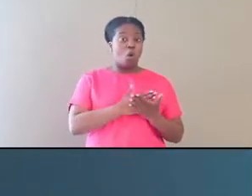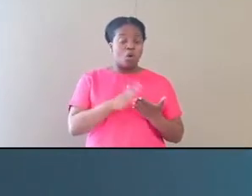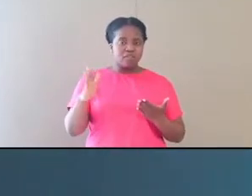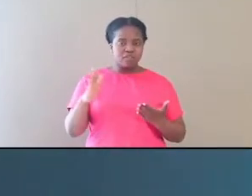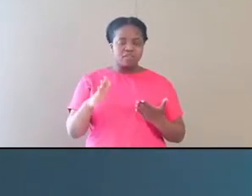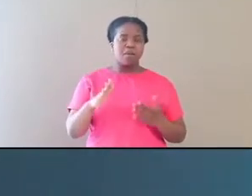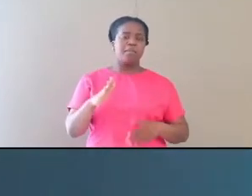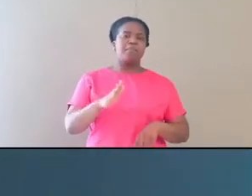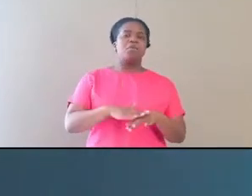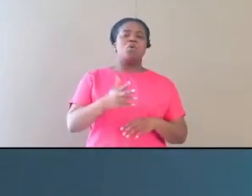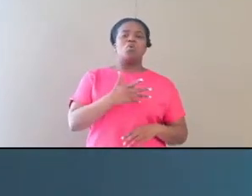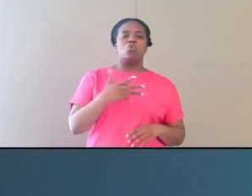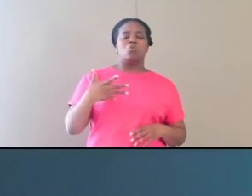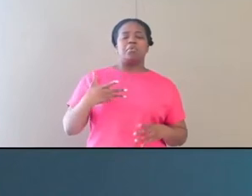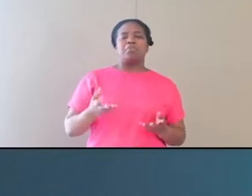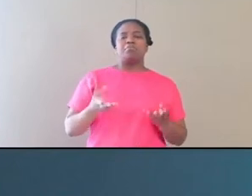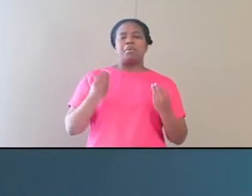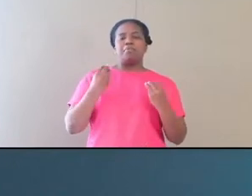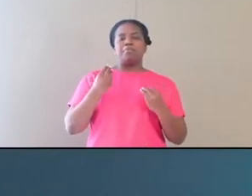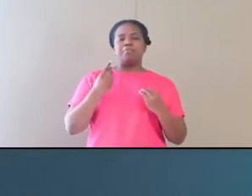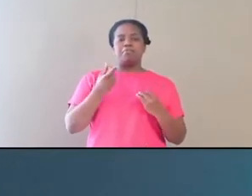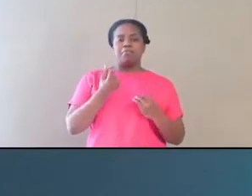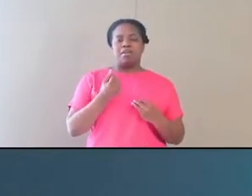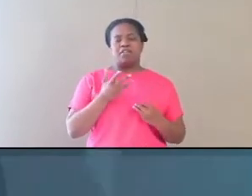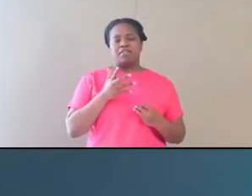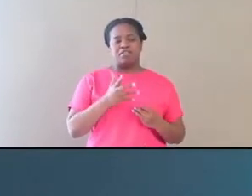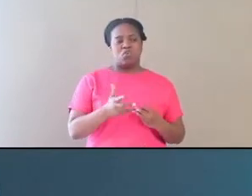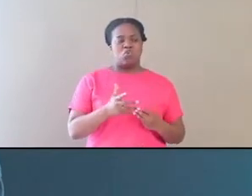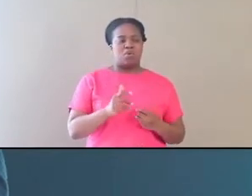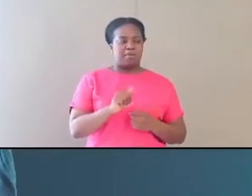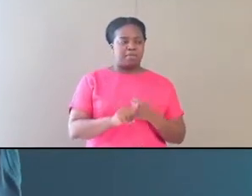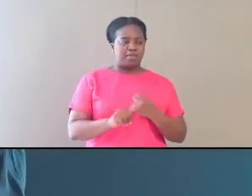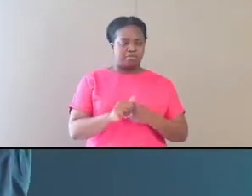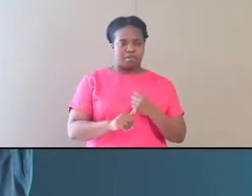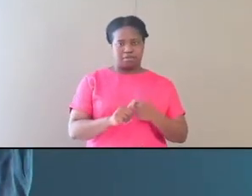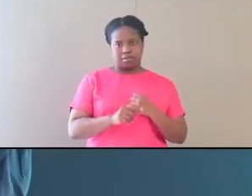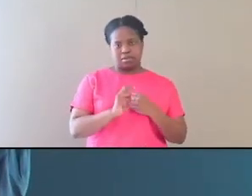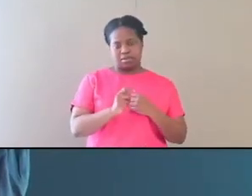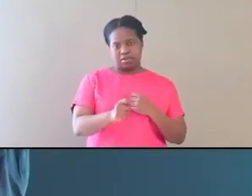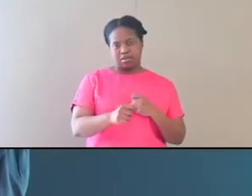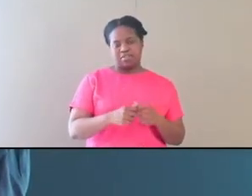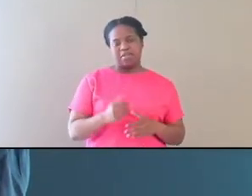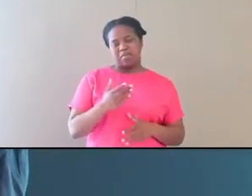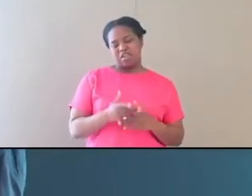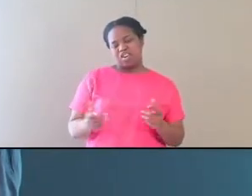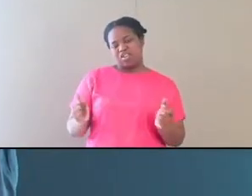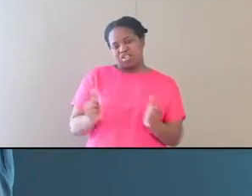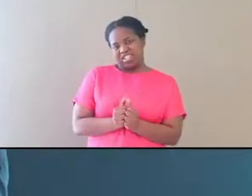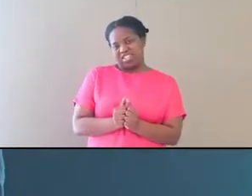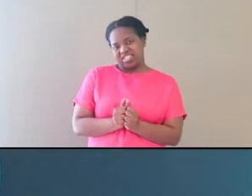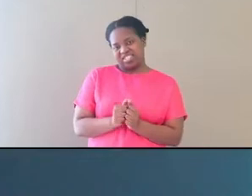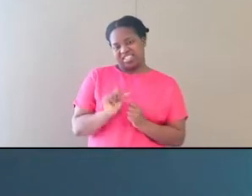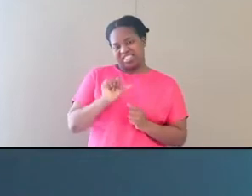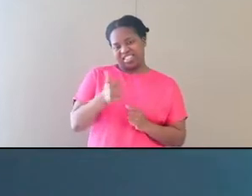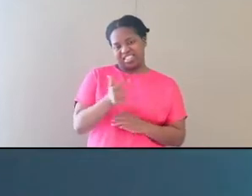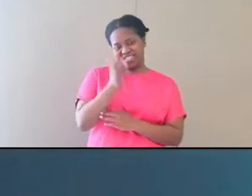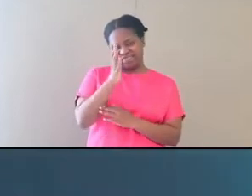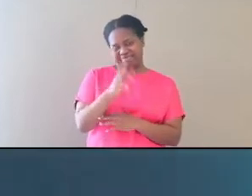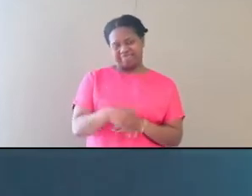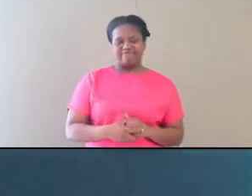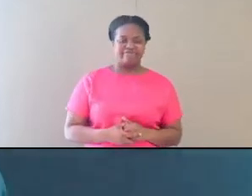it just soared. Okay. So that's one of the really important lessons for us to bear in mind. I'm handing over to my colleague for the next bit of the story.